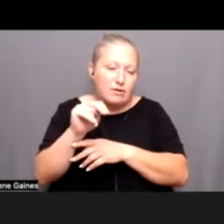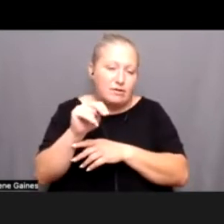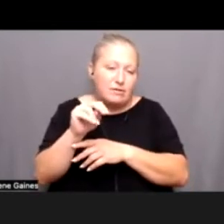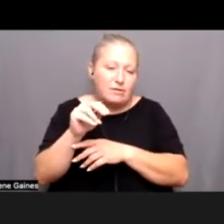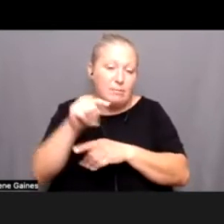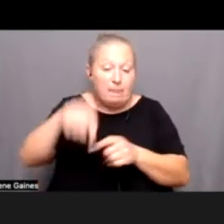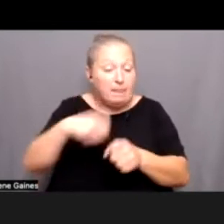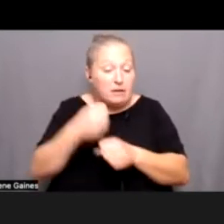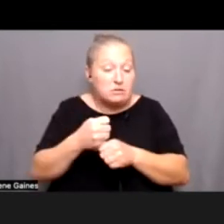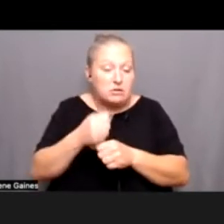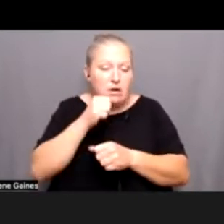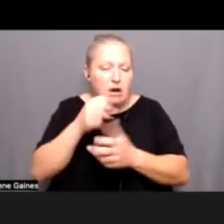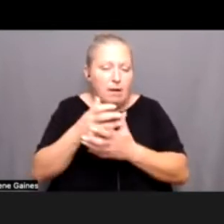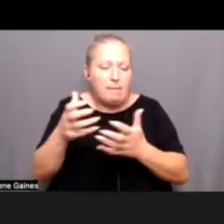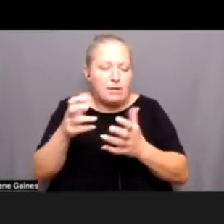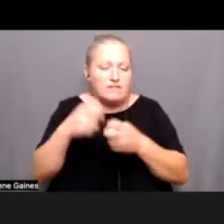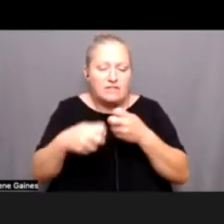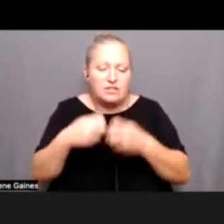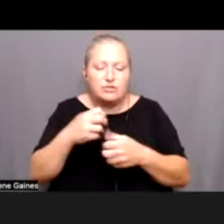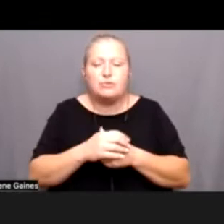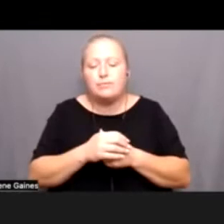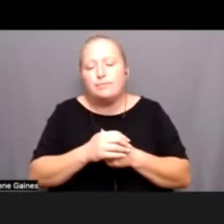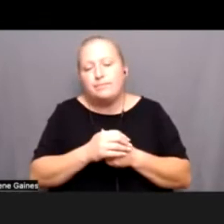as much of an issue.